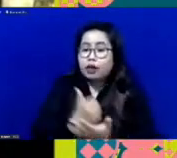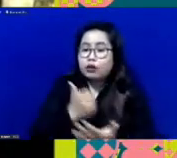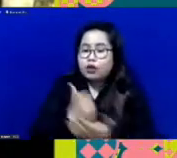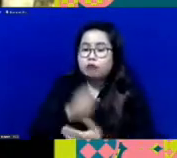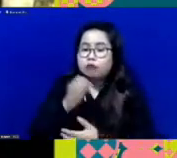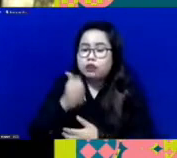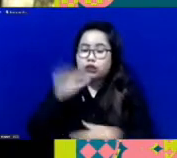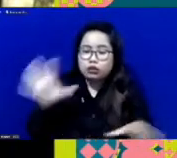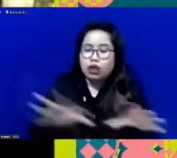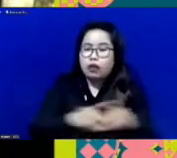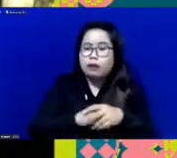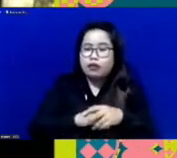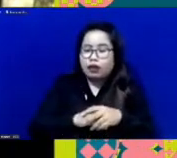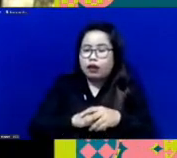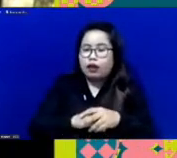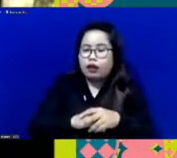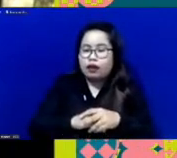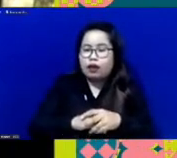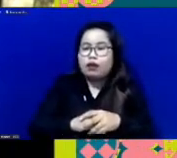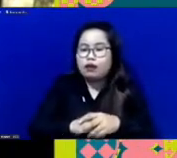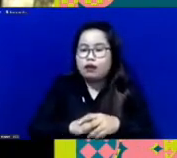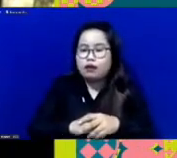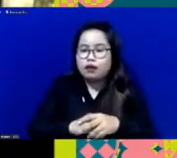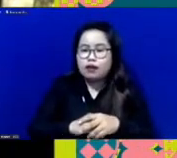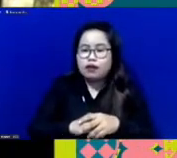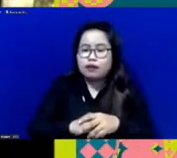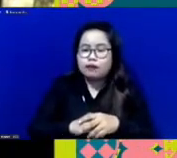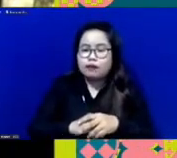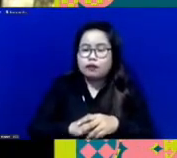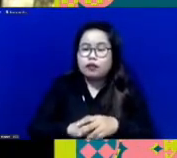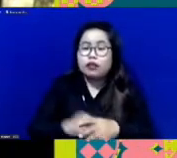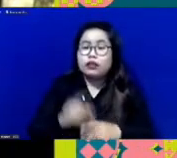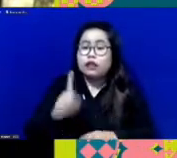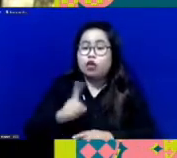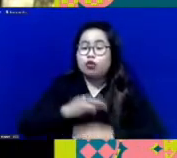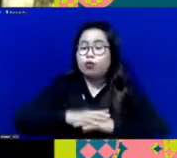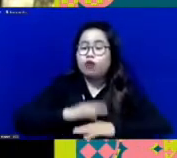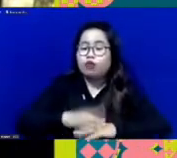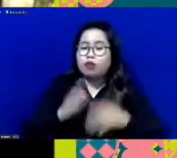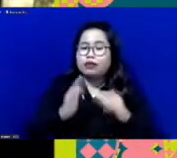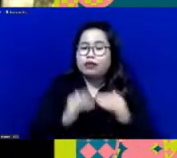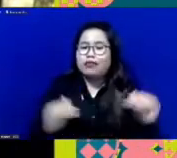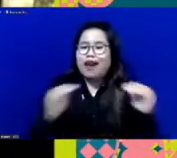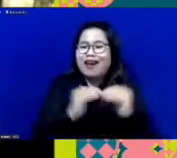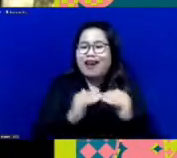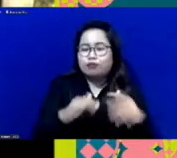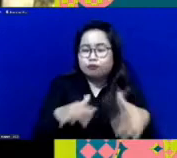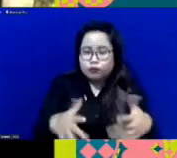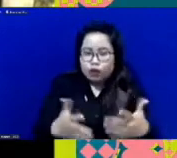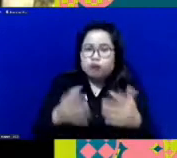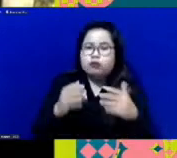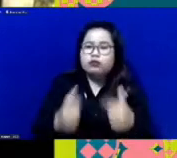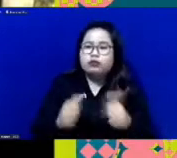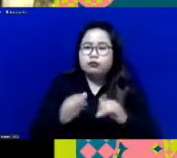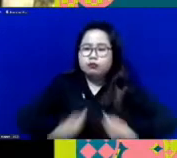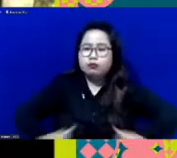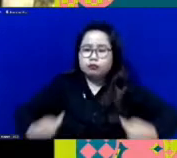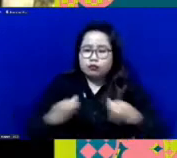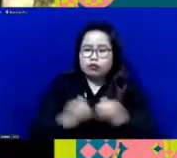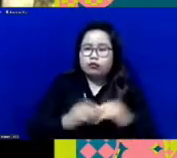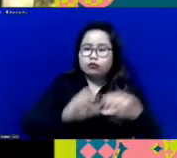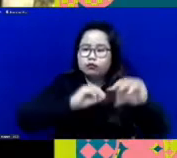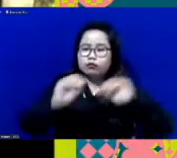engagement is structured toward having evidence-based policy making that is